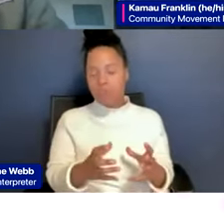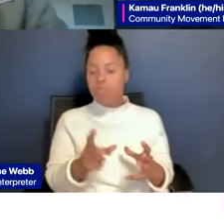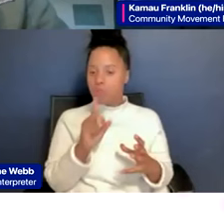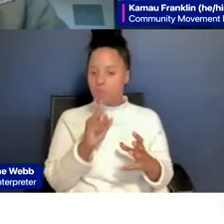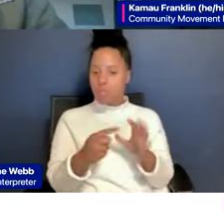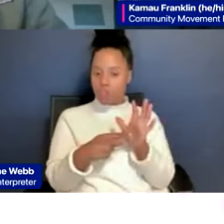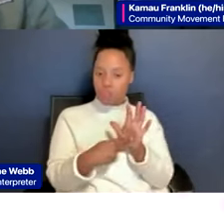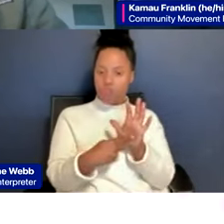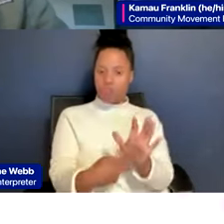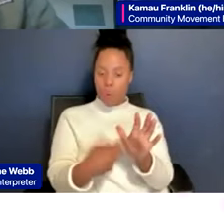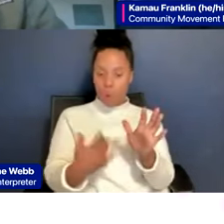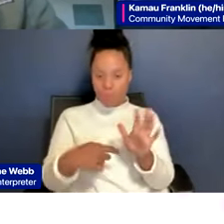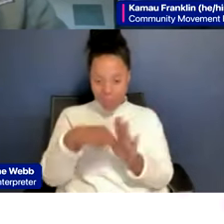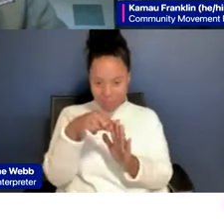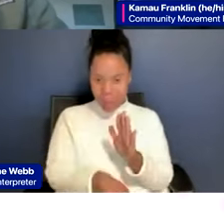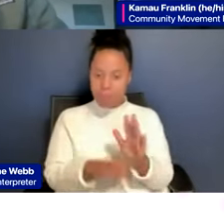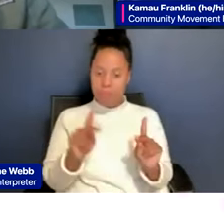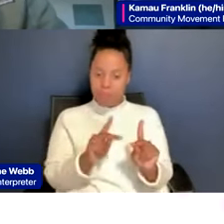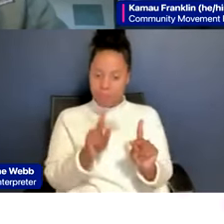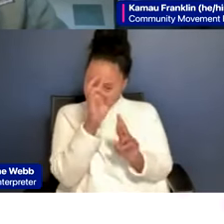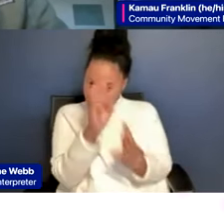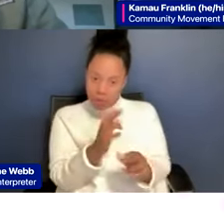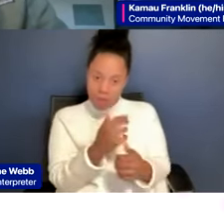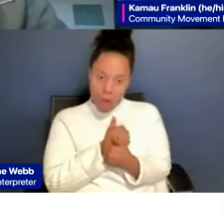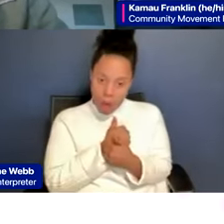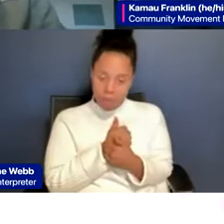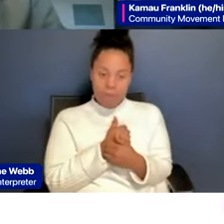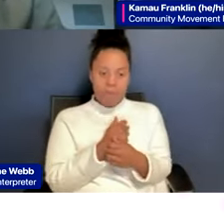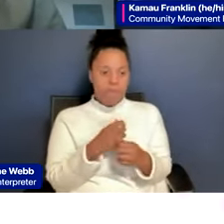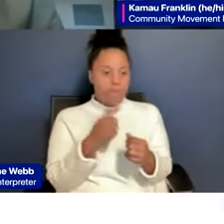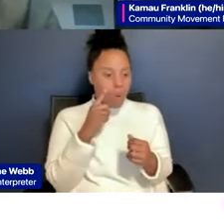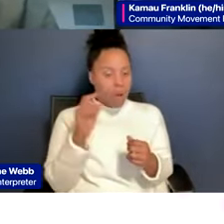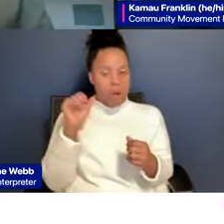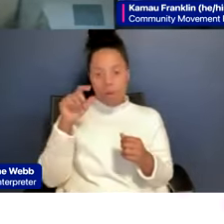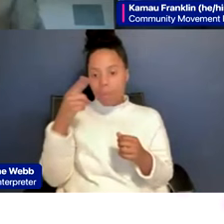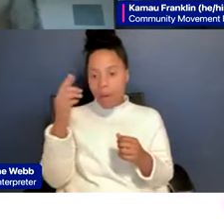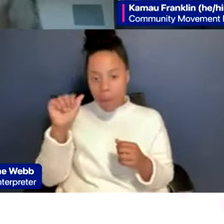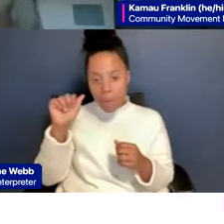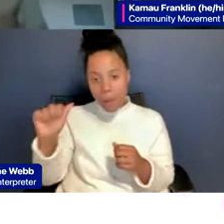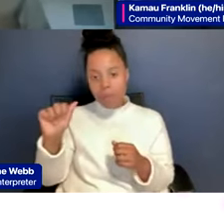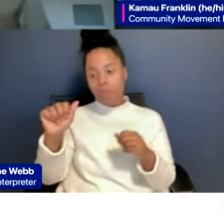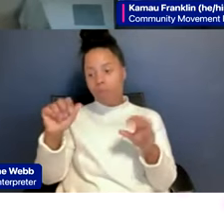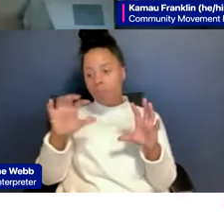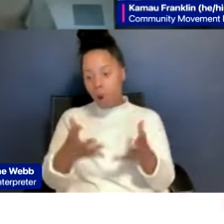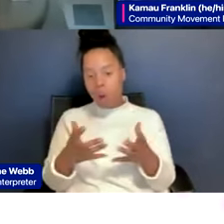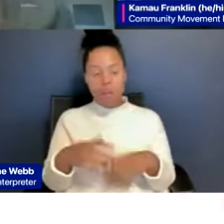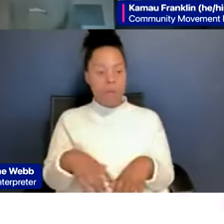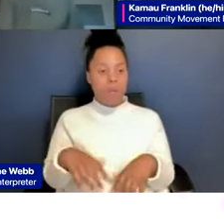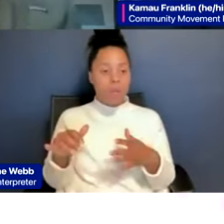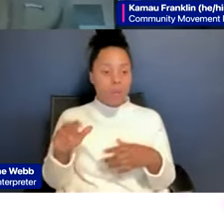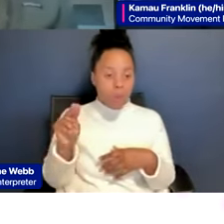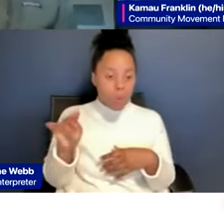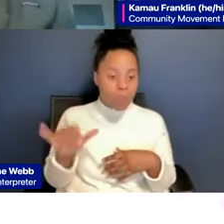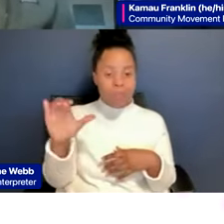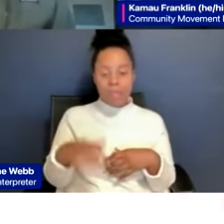love, you know, for the Panther Party. Like, you know, in New York City and Oakland, and throughout the world, you talk about the Oakland chapter,